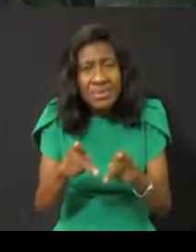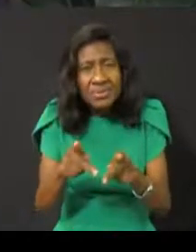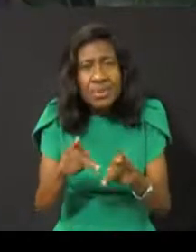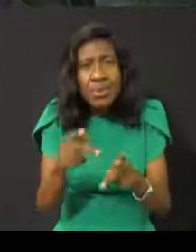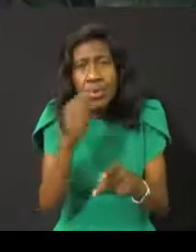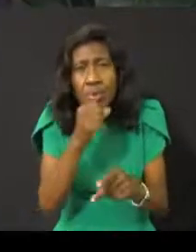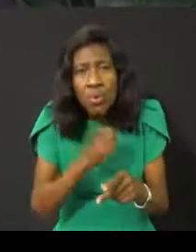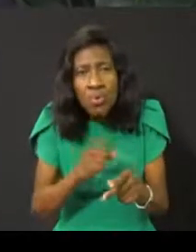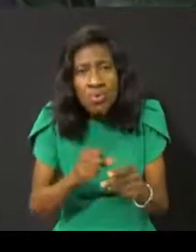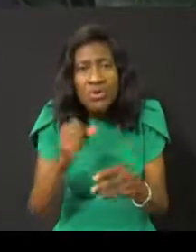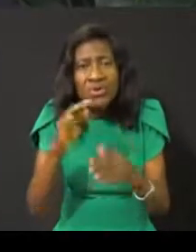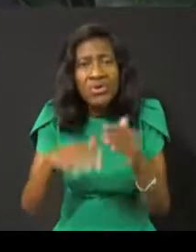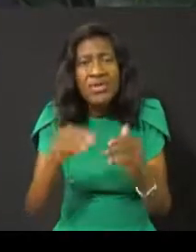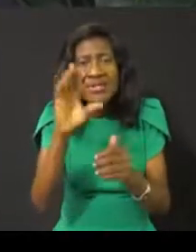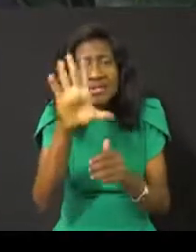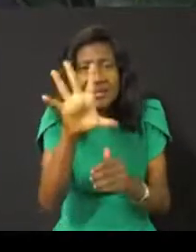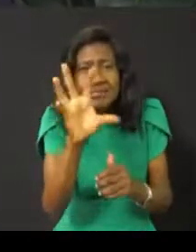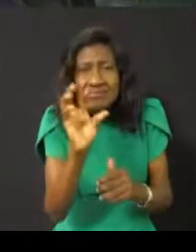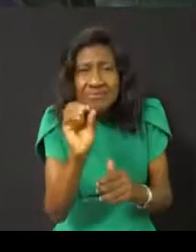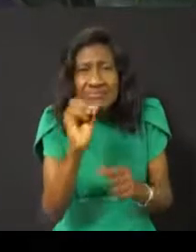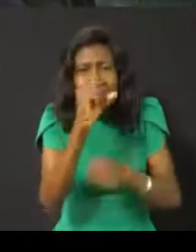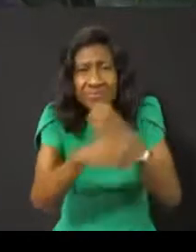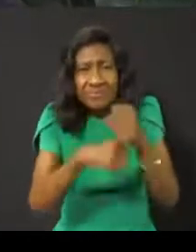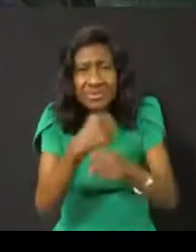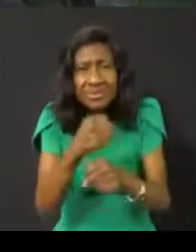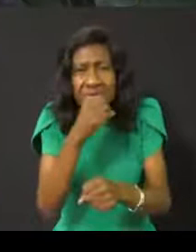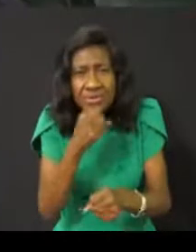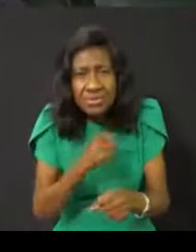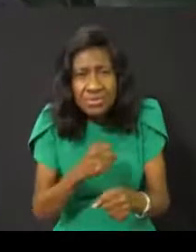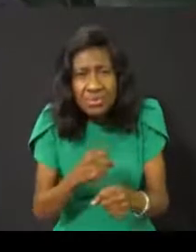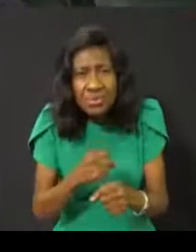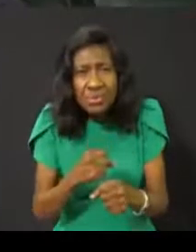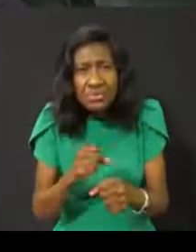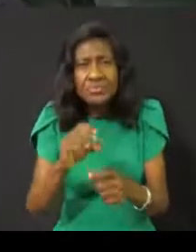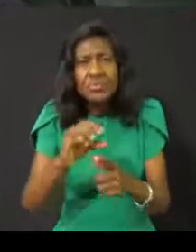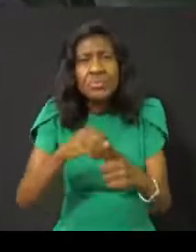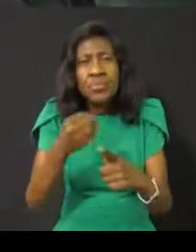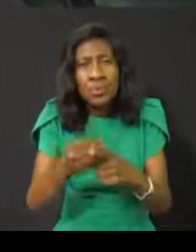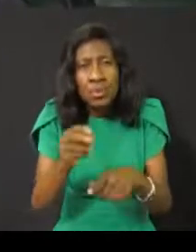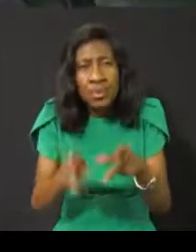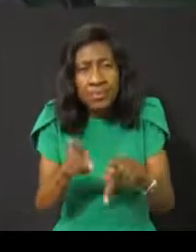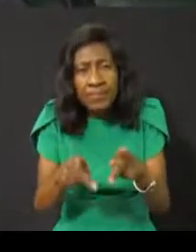in healthcare, or who suffers, or who's in a category of